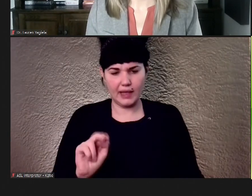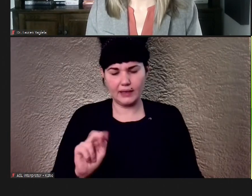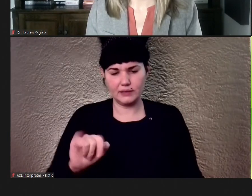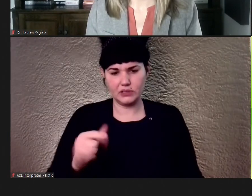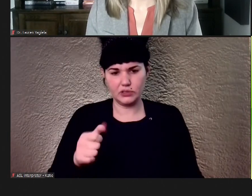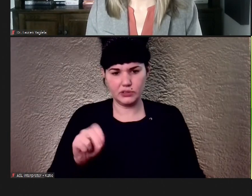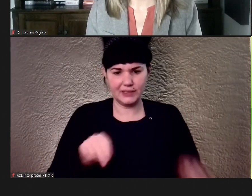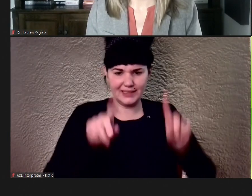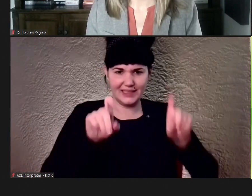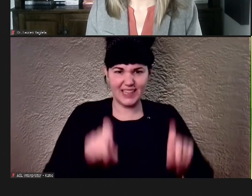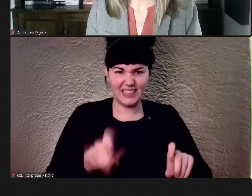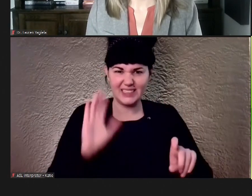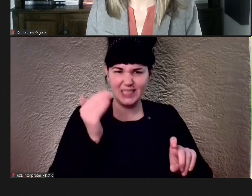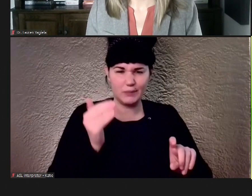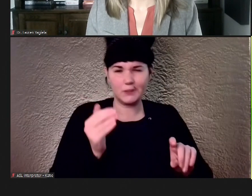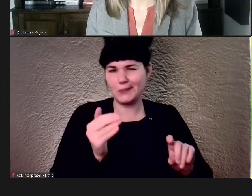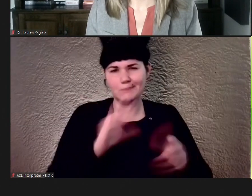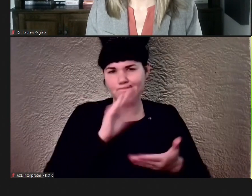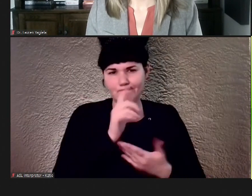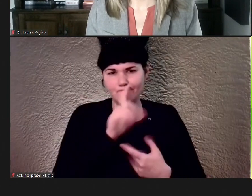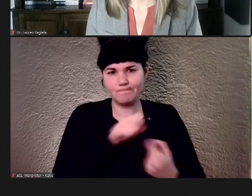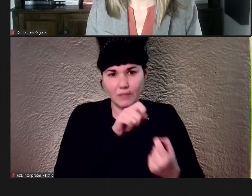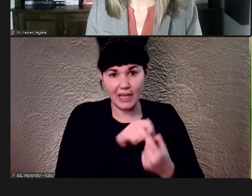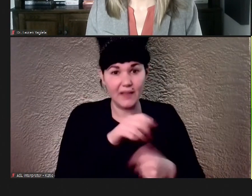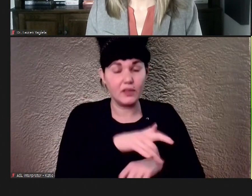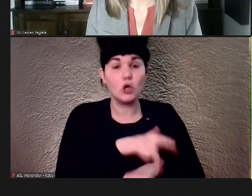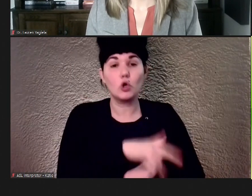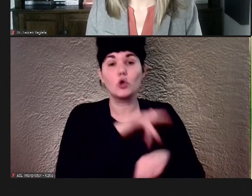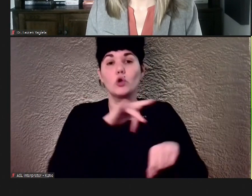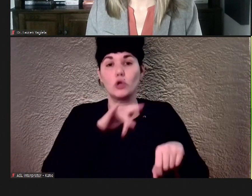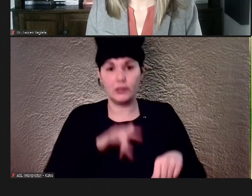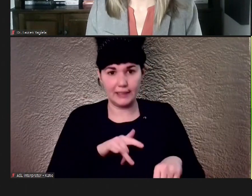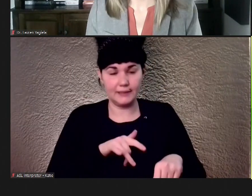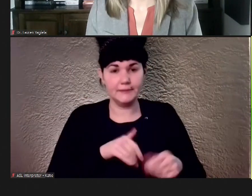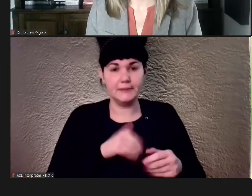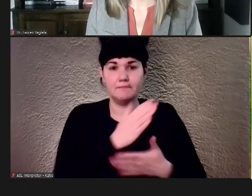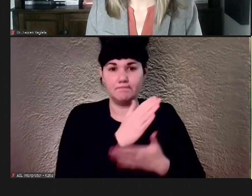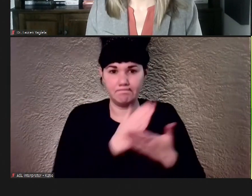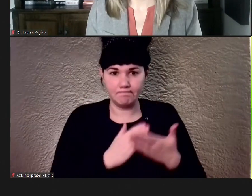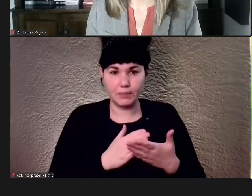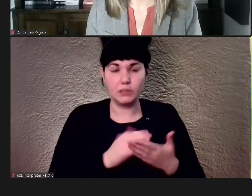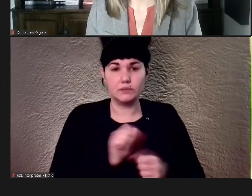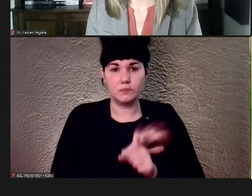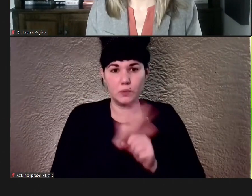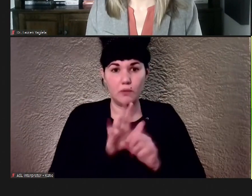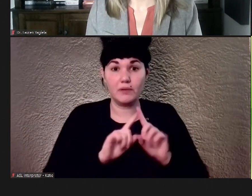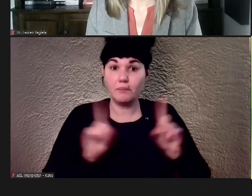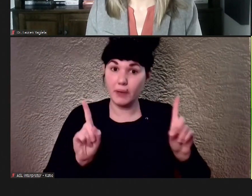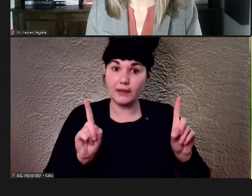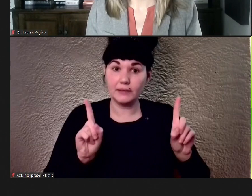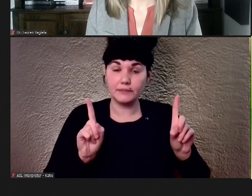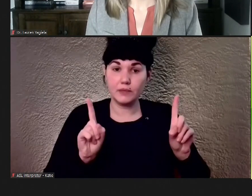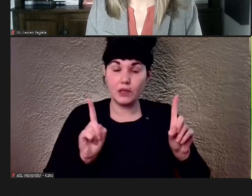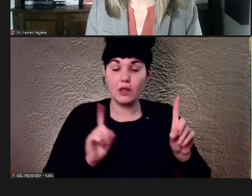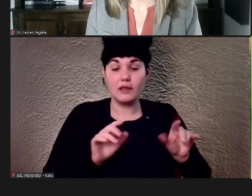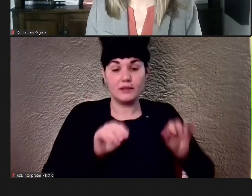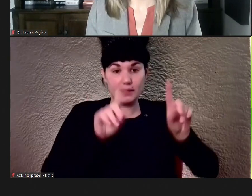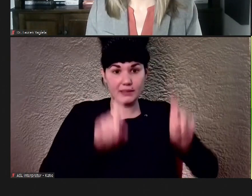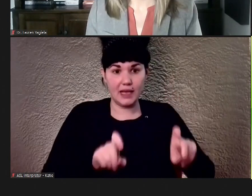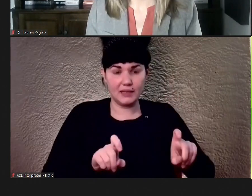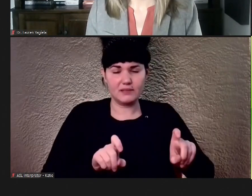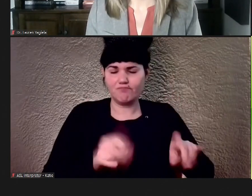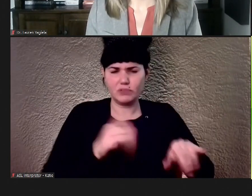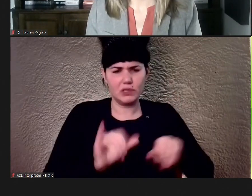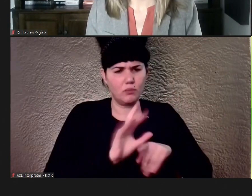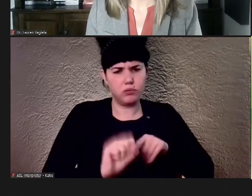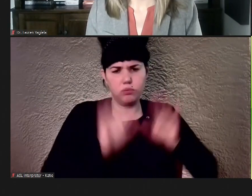early time periods. However, it doesn't take away that these tests are still a phenomenal tool in our toolkit